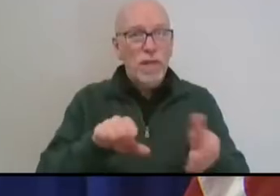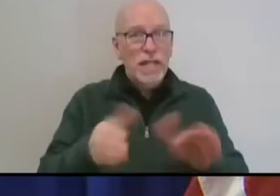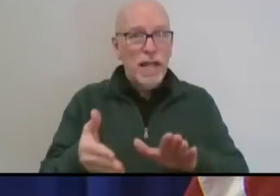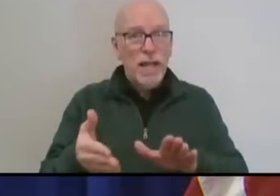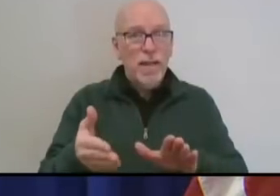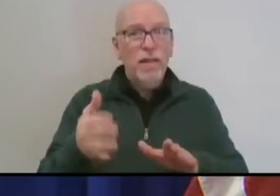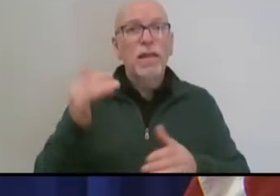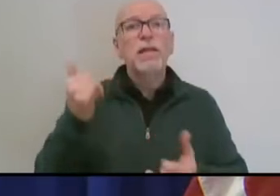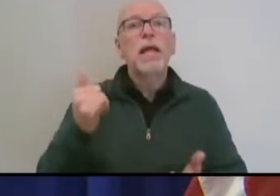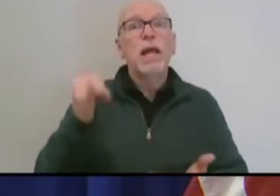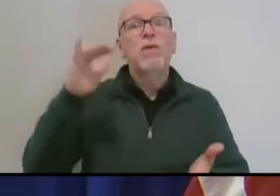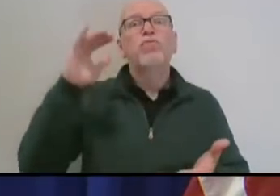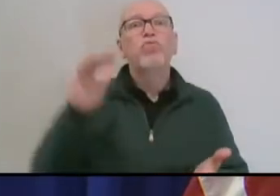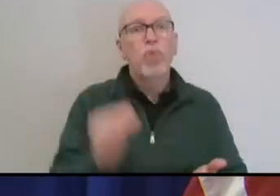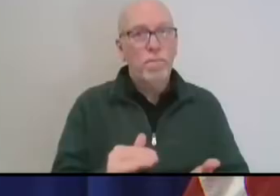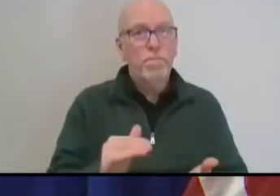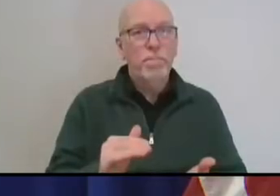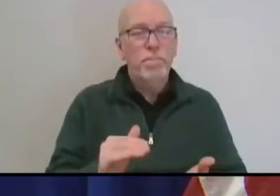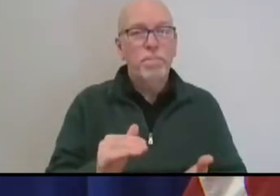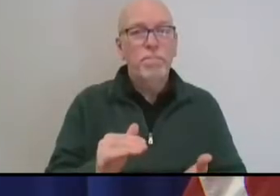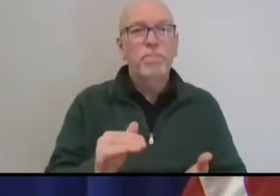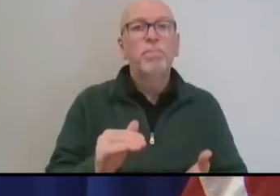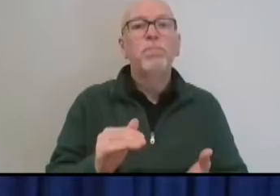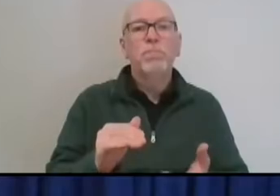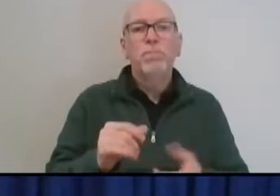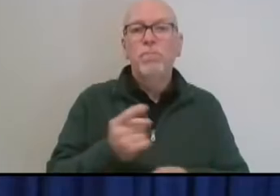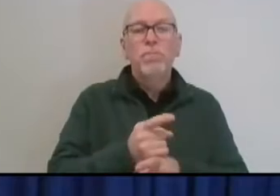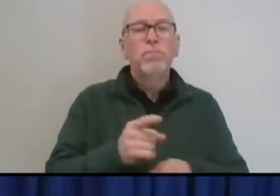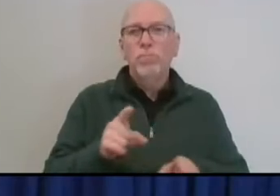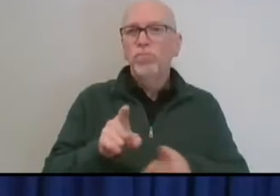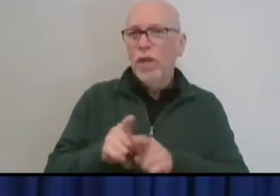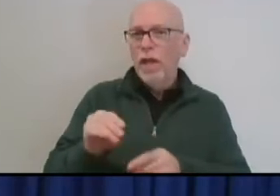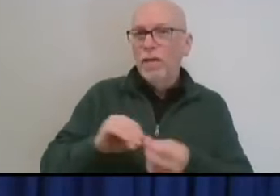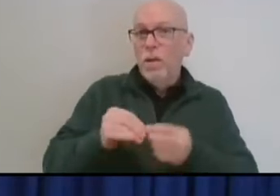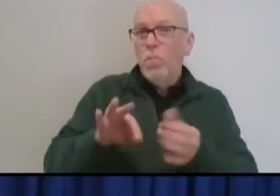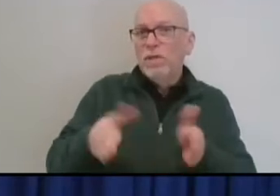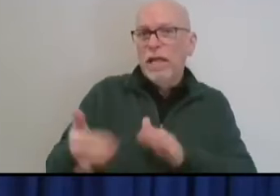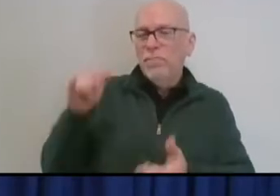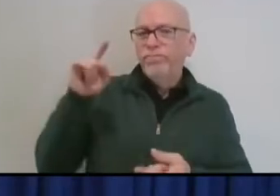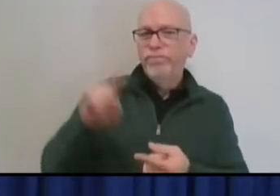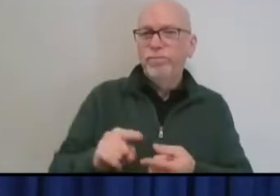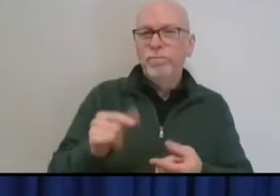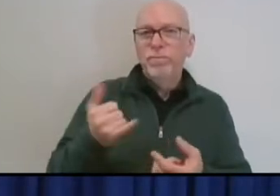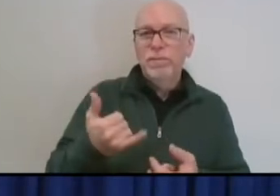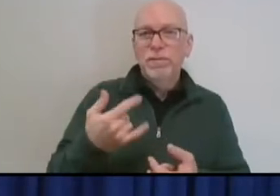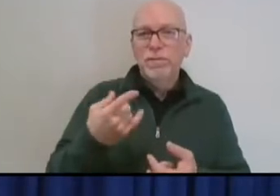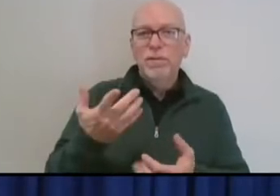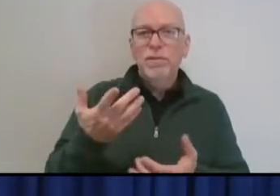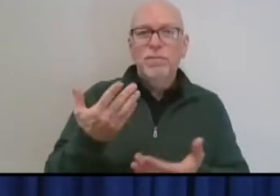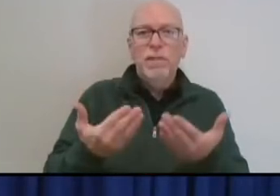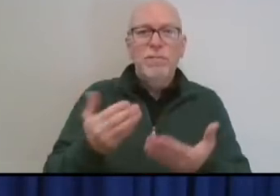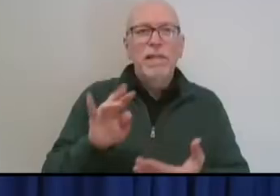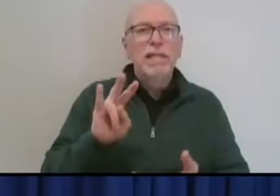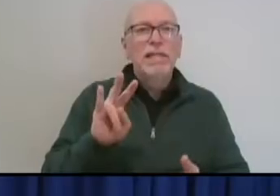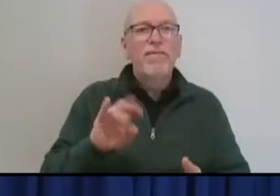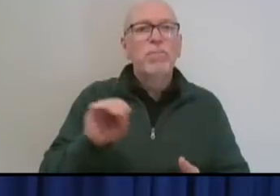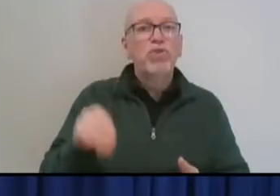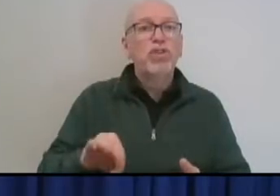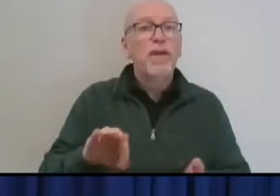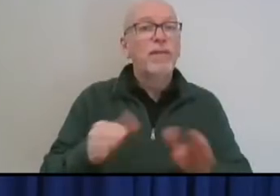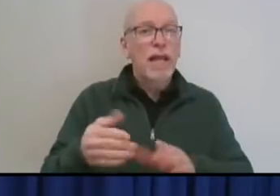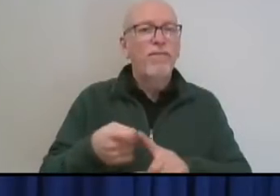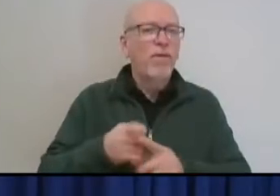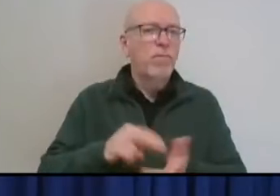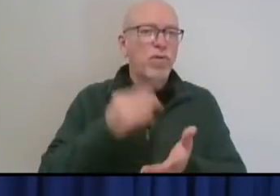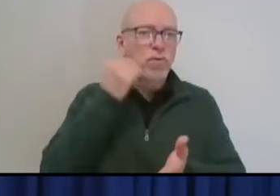dropped significantly. Yes. As has our deaths. I mean, we're talking true. now, it accounts for maybe 17% of our deaths. So I